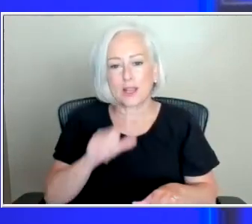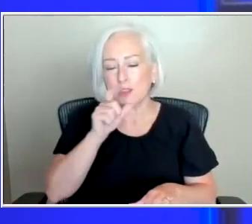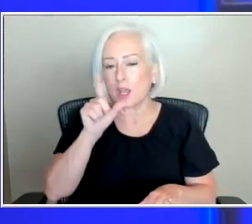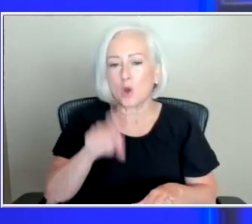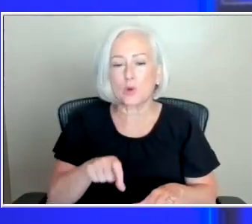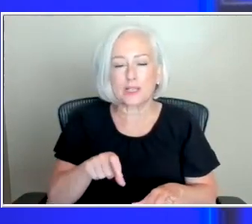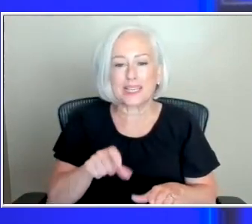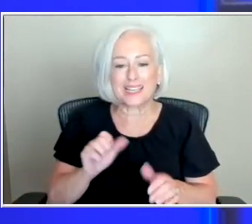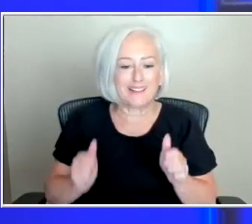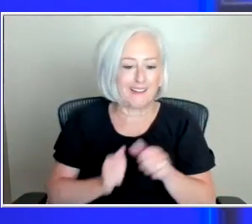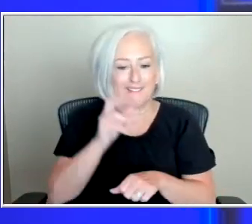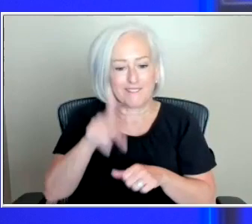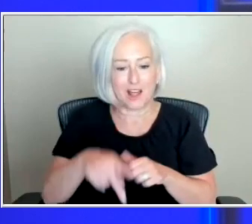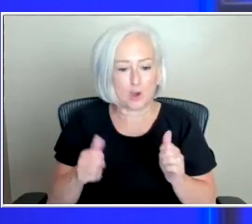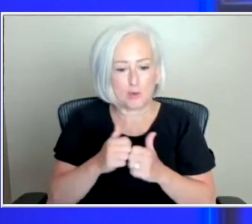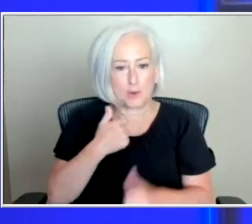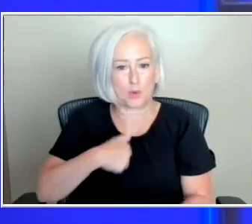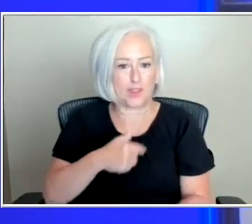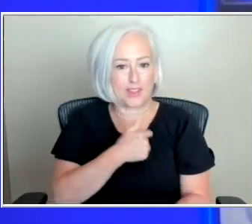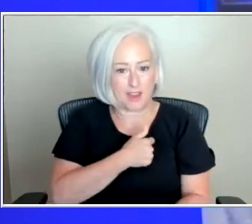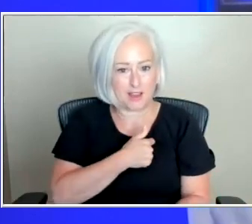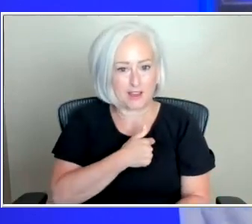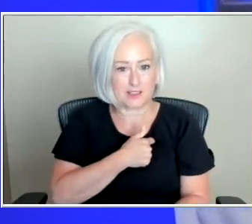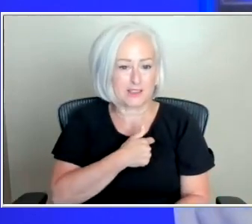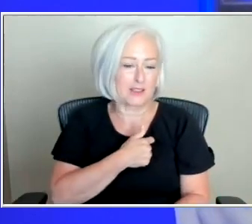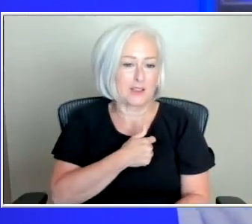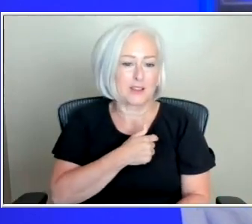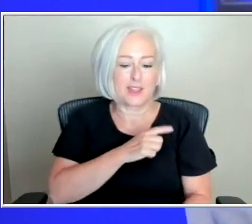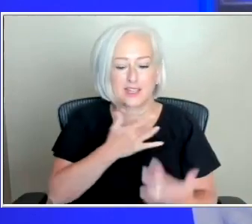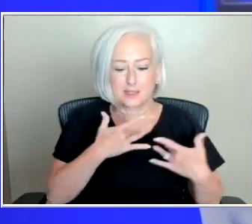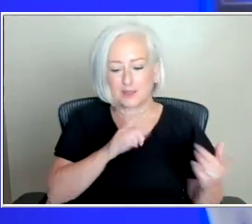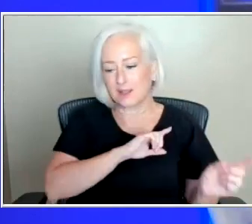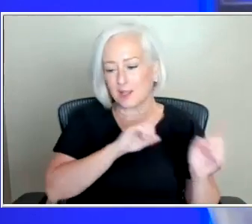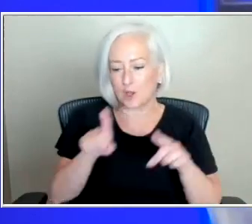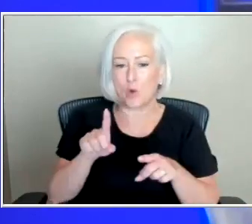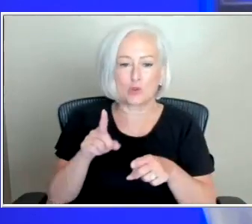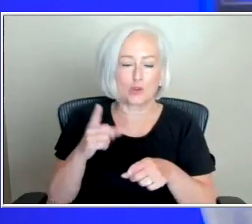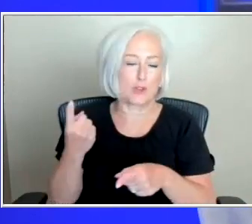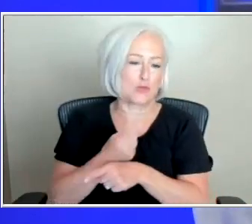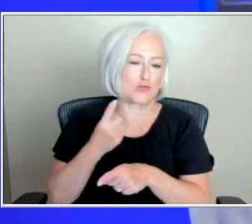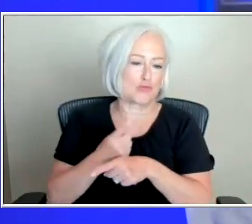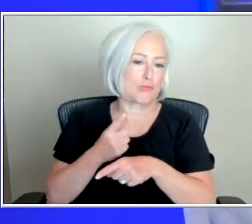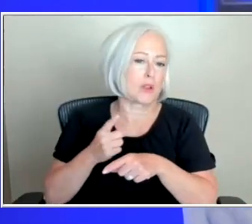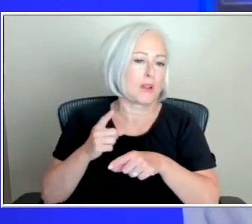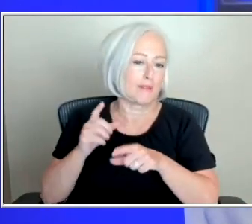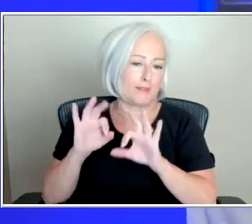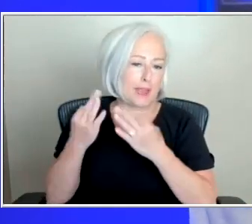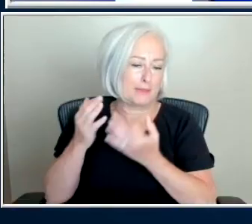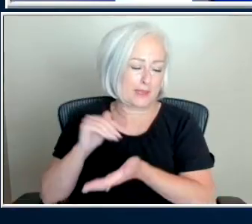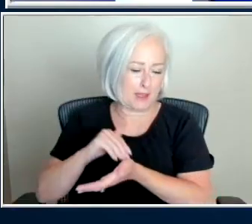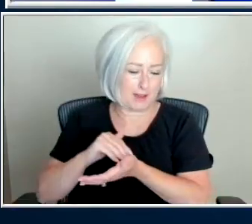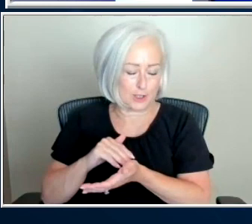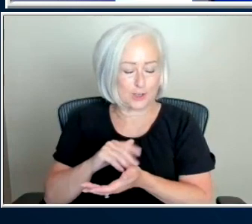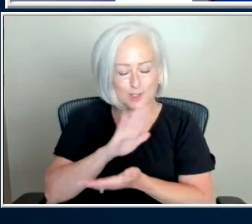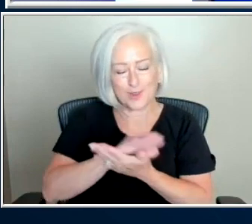follow-up visits with us, because they follow with their regular docs. And so getting to see this down the road is really nice. It's kind of